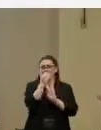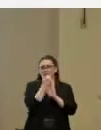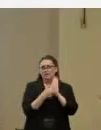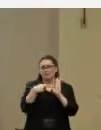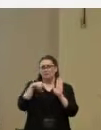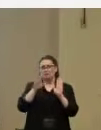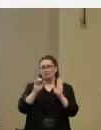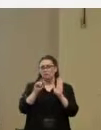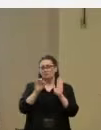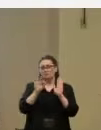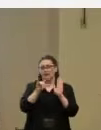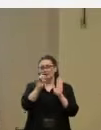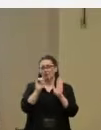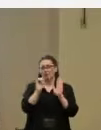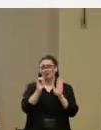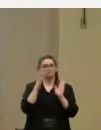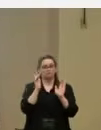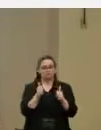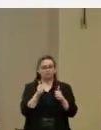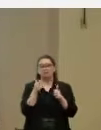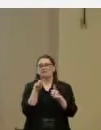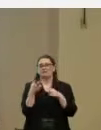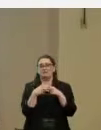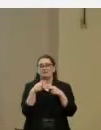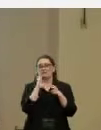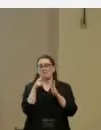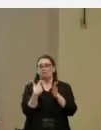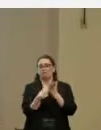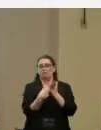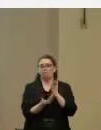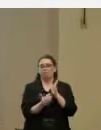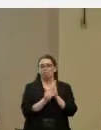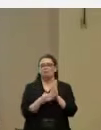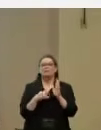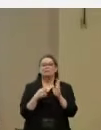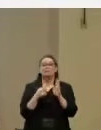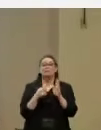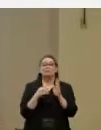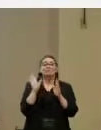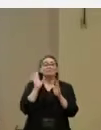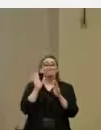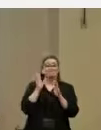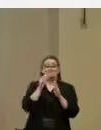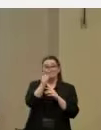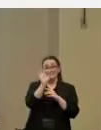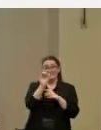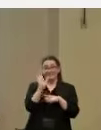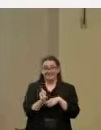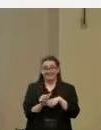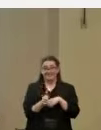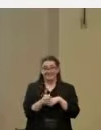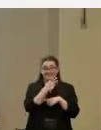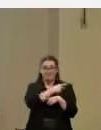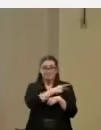to about in a few slides. In their lupus patients, they saw remission in 9 out of 10 patients out of